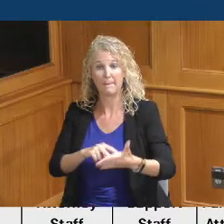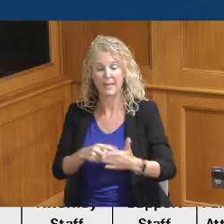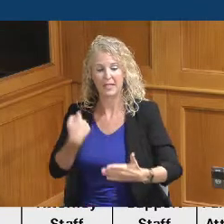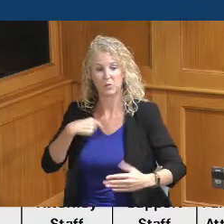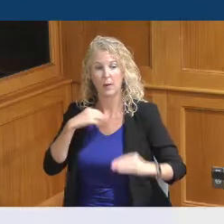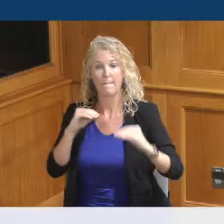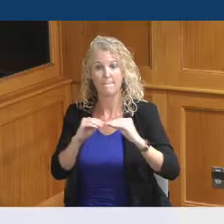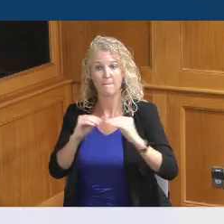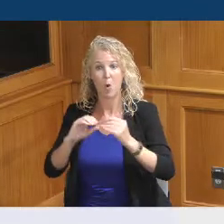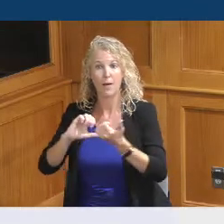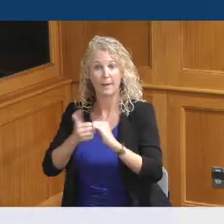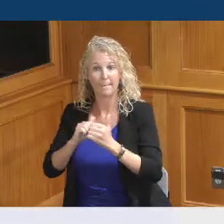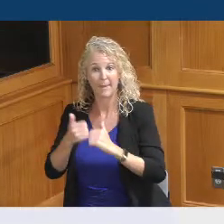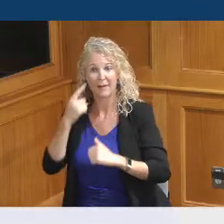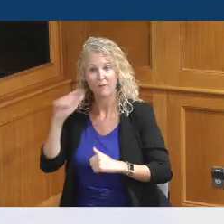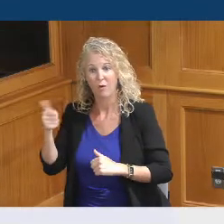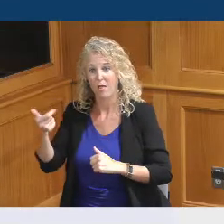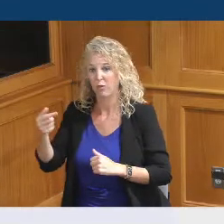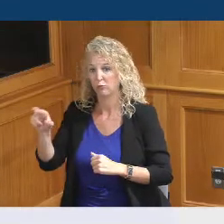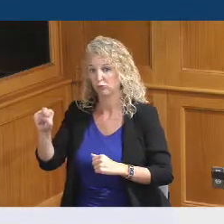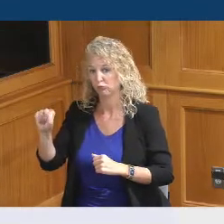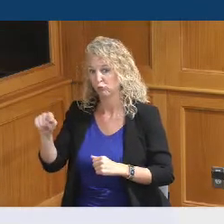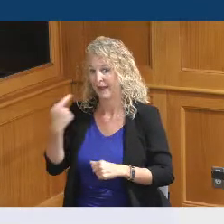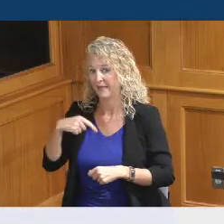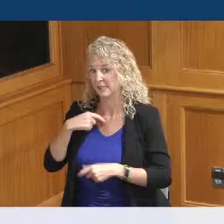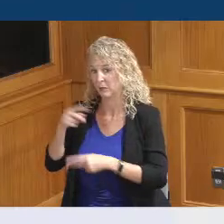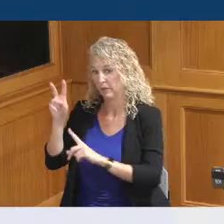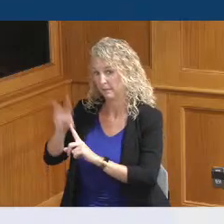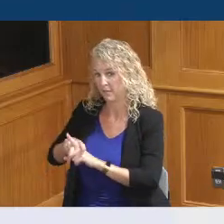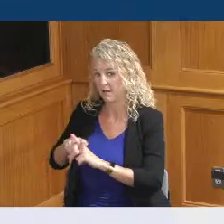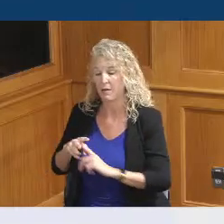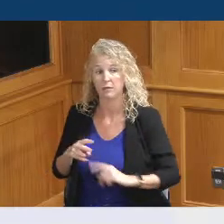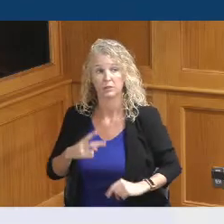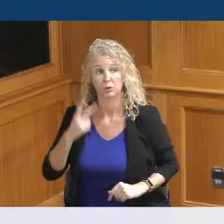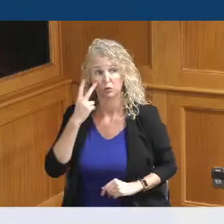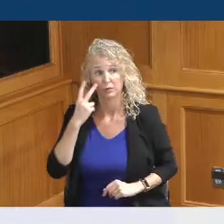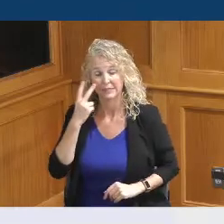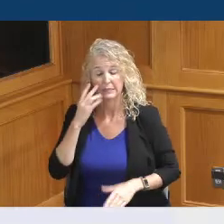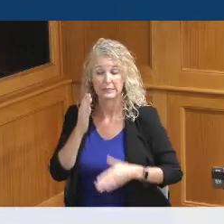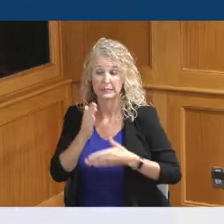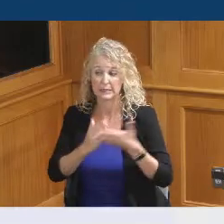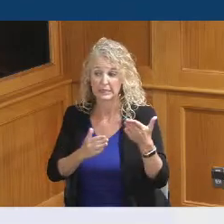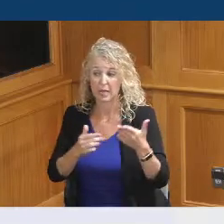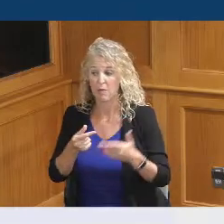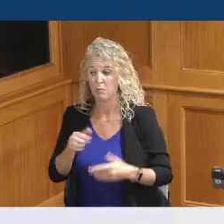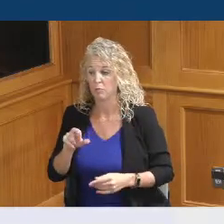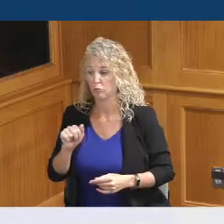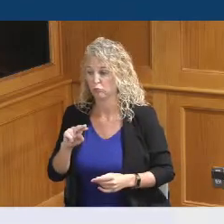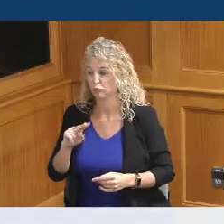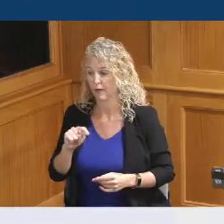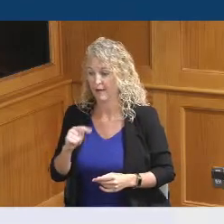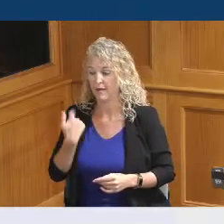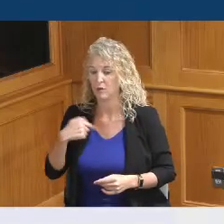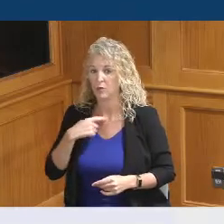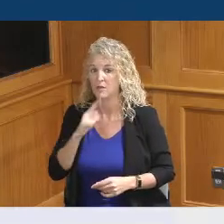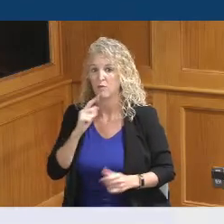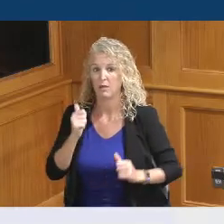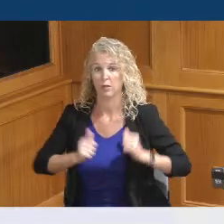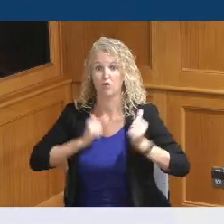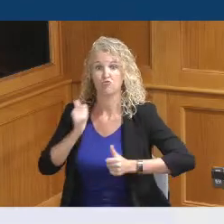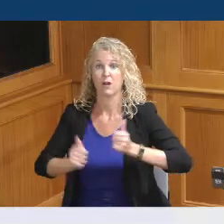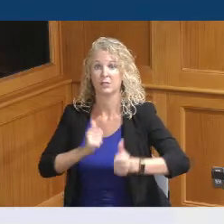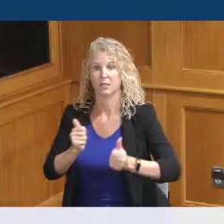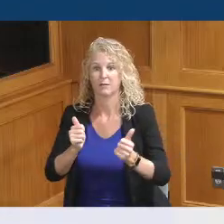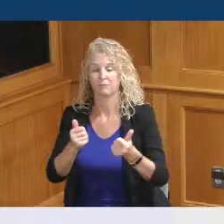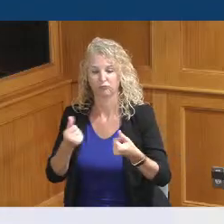competitive for some of these grants that we've started to pursue. As you look at some of these grants, we have been pretty aggressive